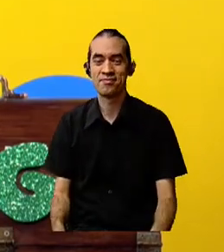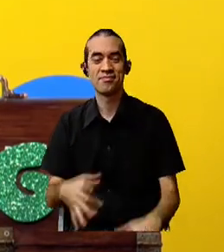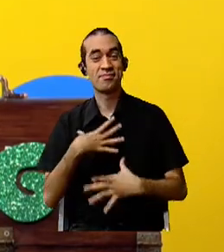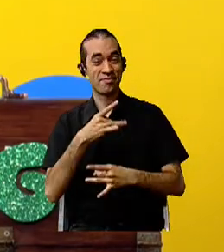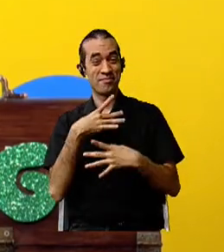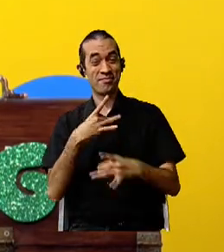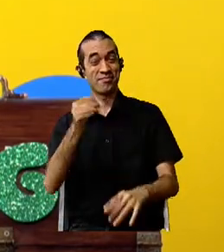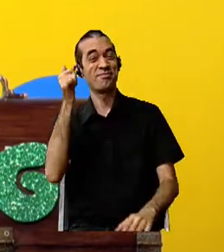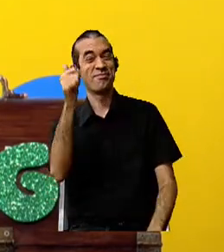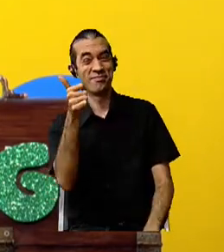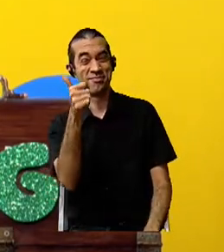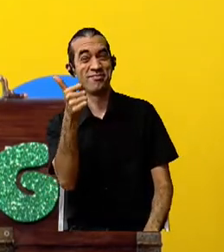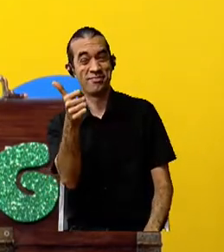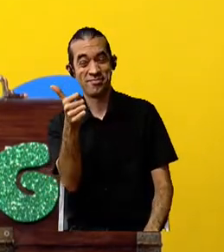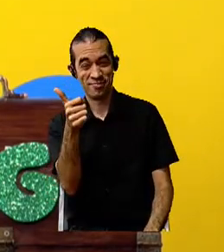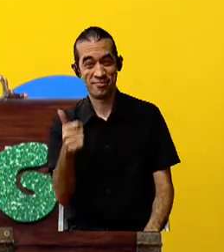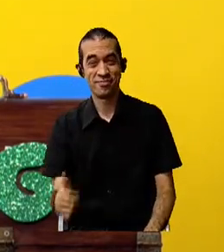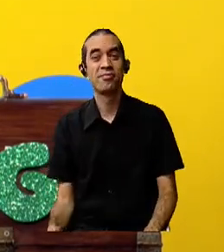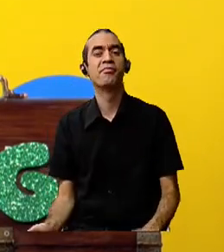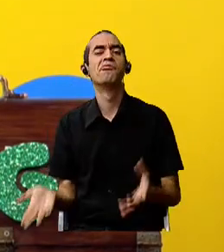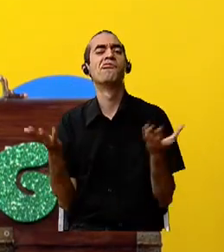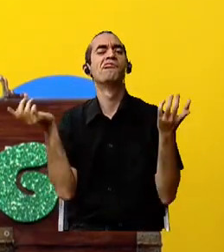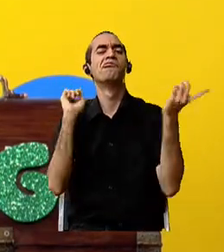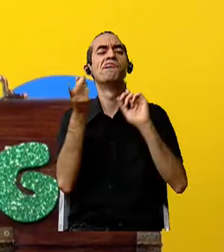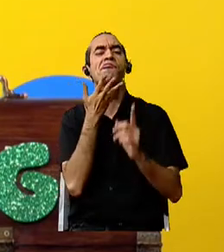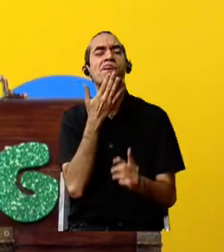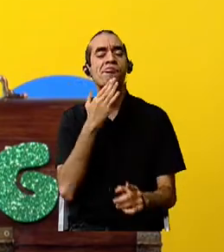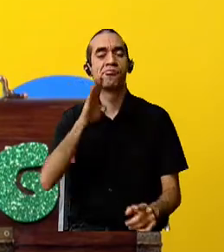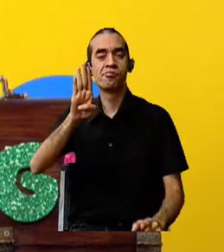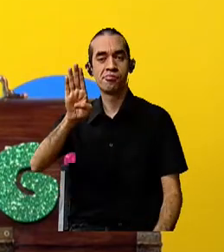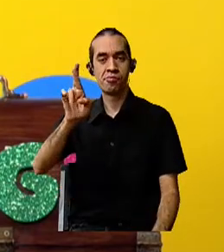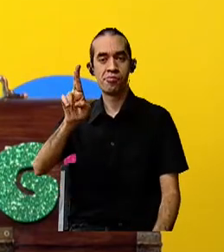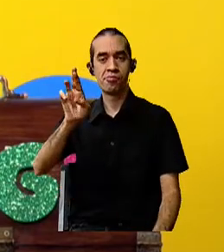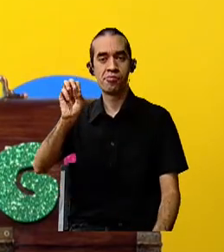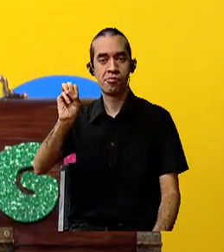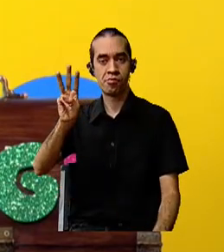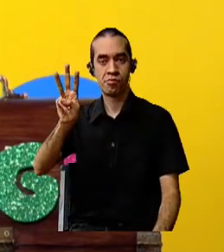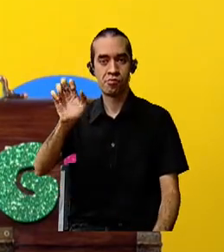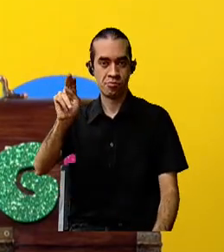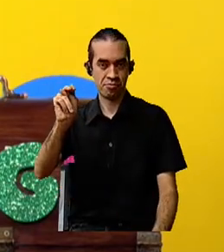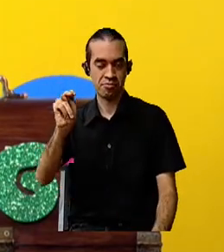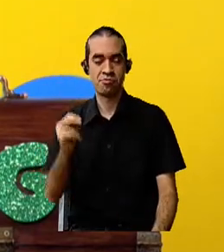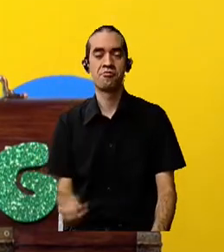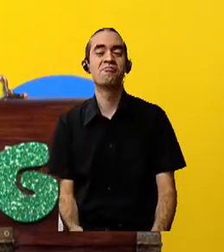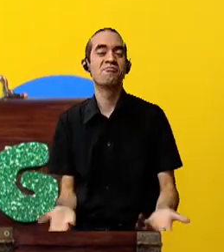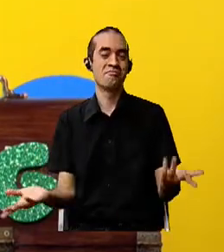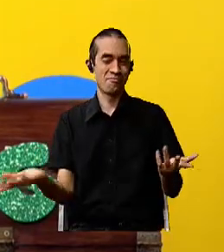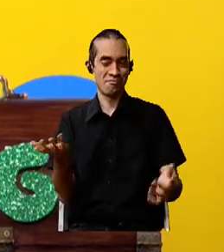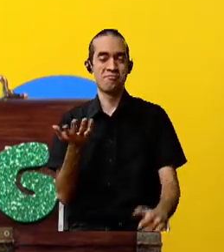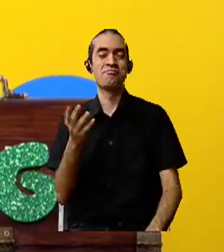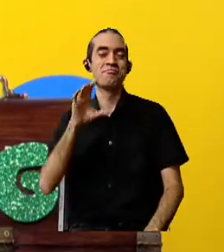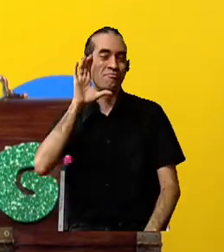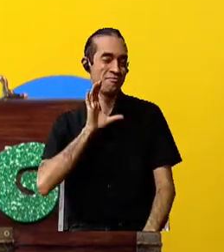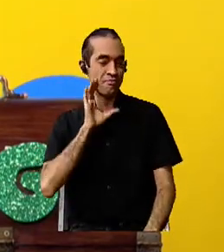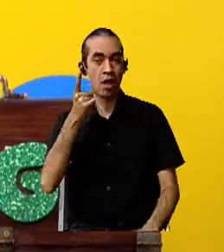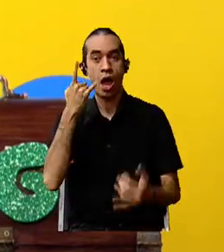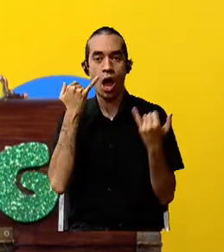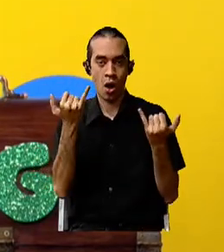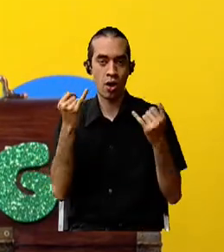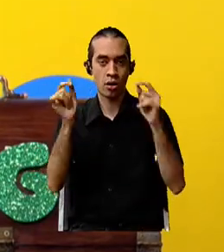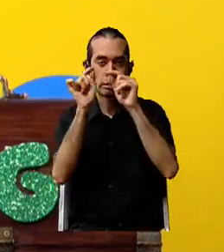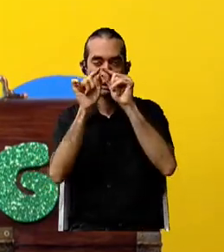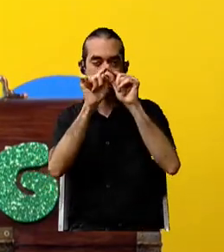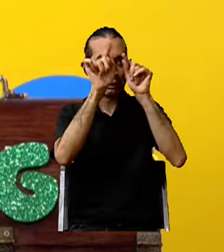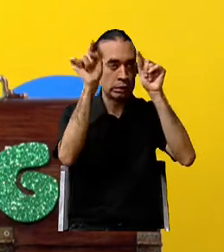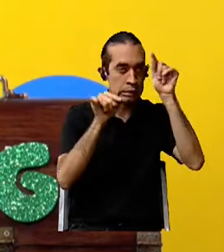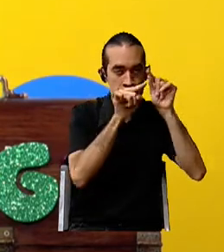Interesting, very good. That color is brown. Now, Chuli, pay attention to the shapes, okay? Pay attention to the